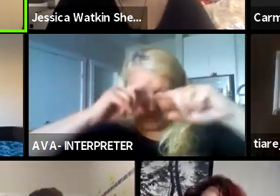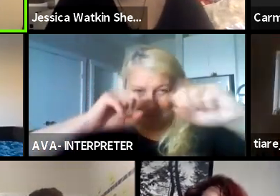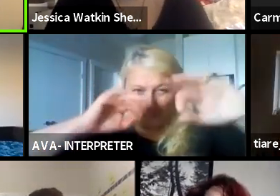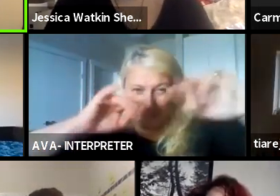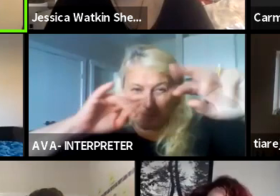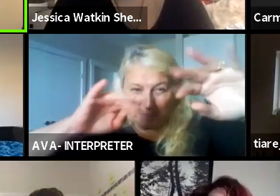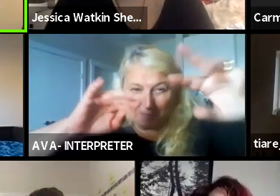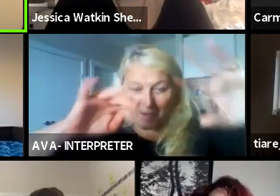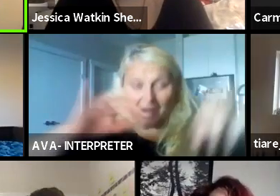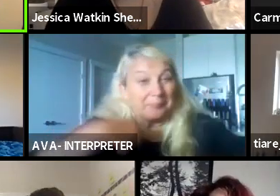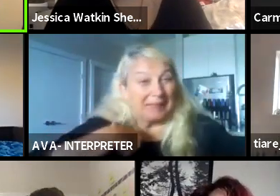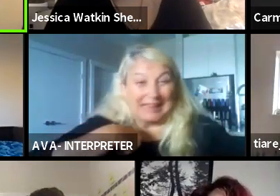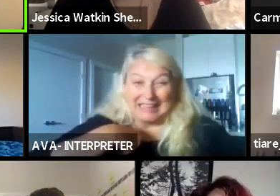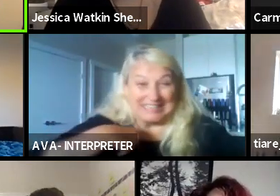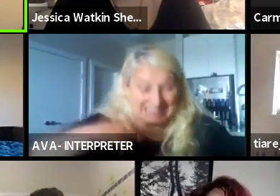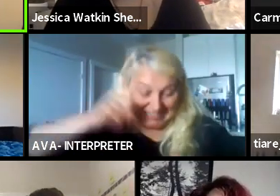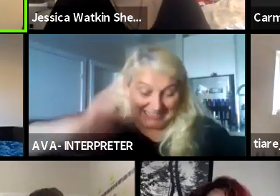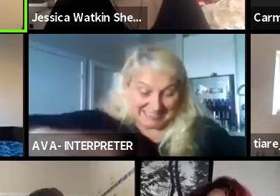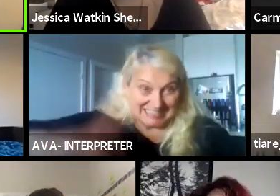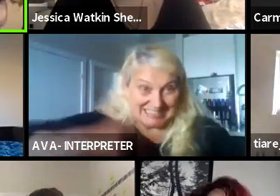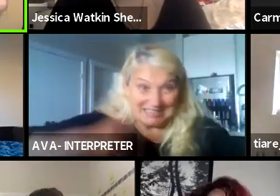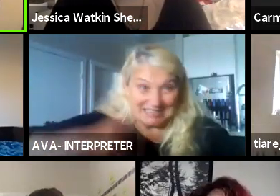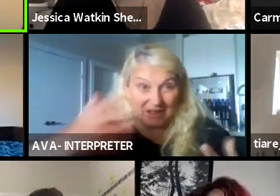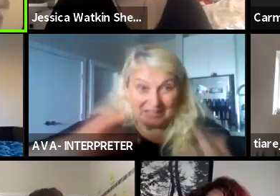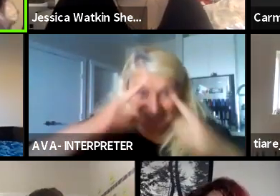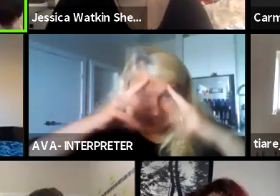respond. That was